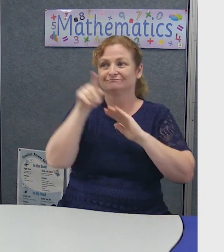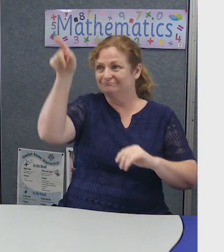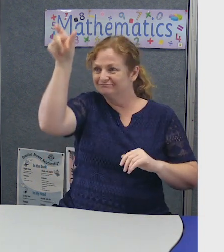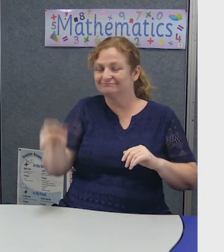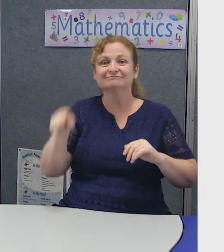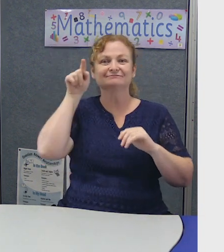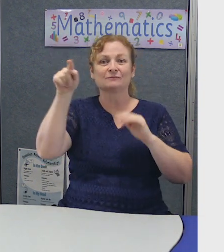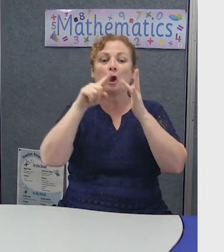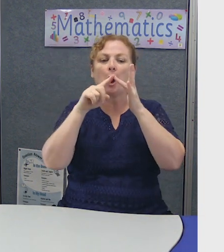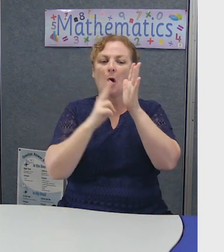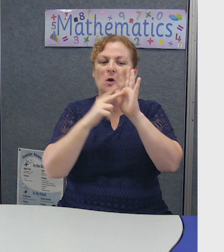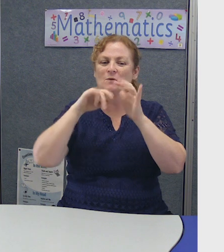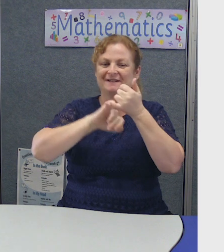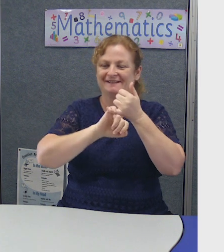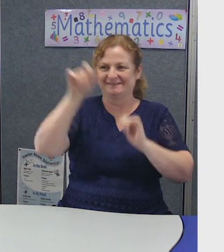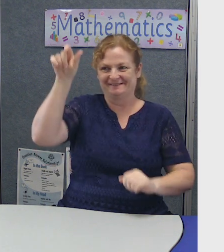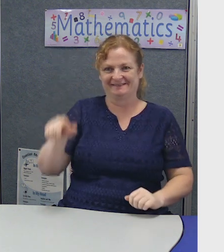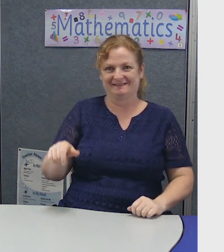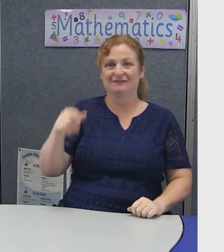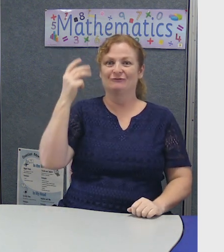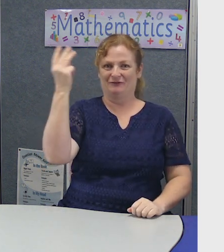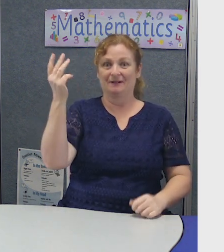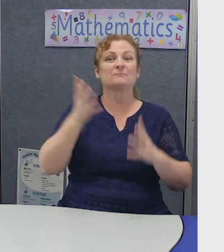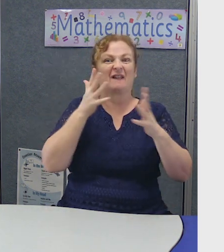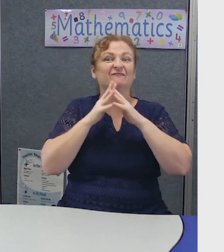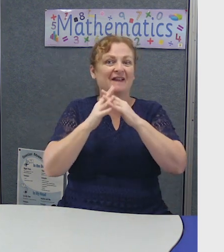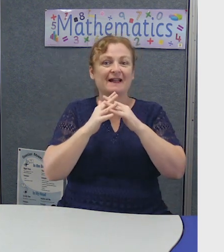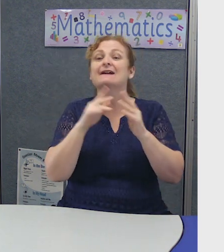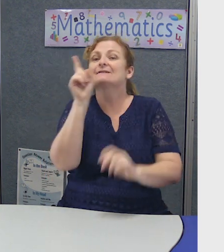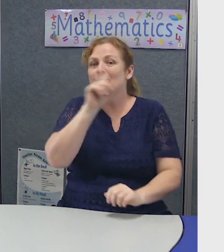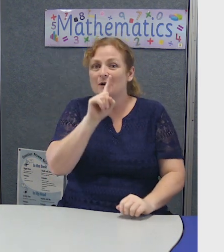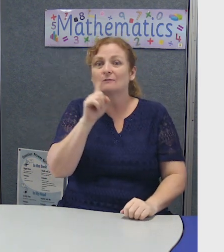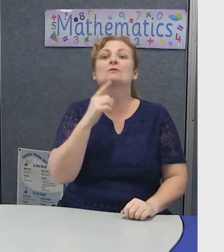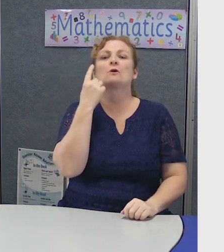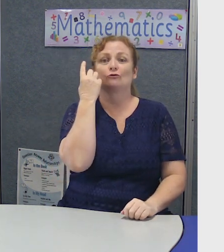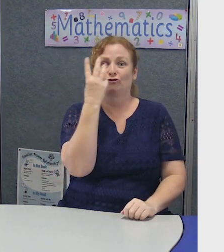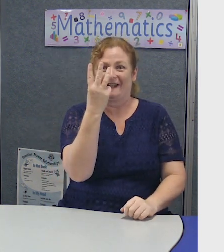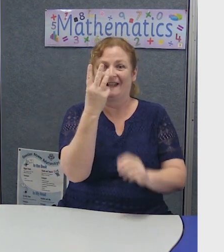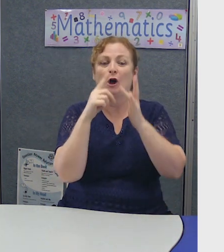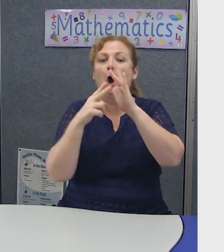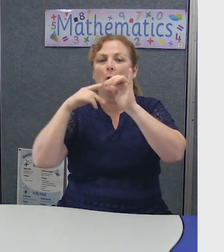of ones. So it has a value of 3 ones, or 3.